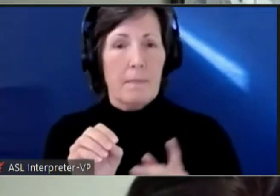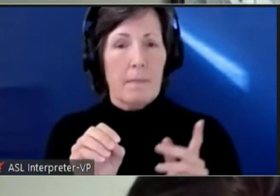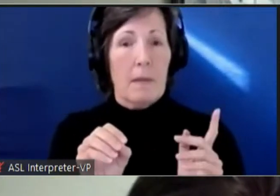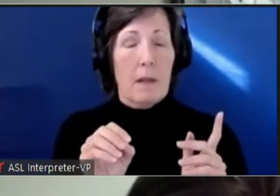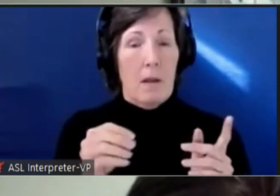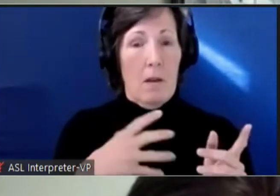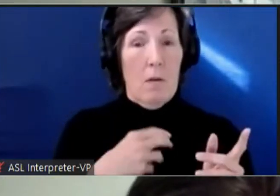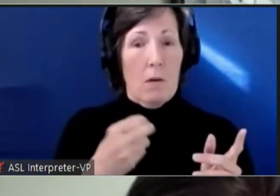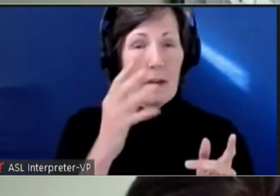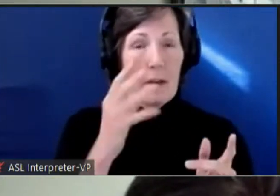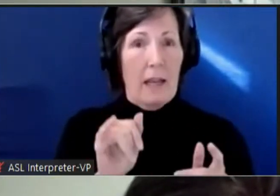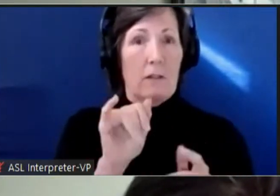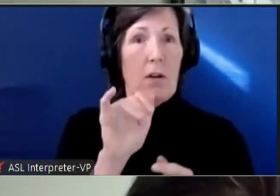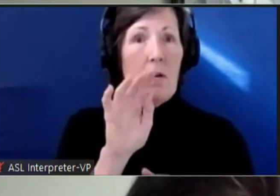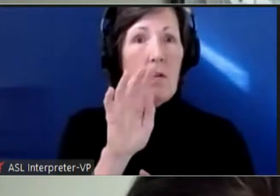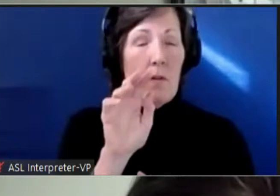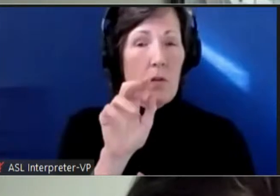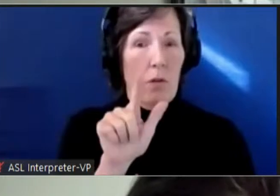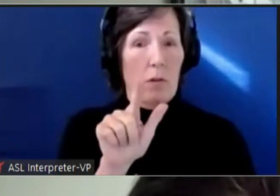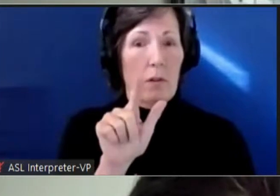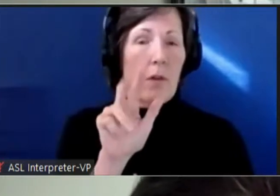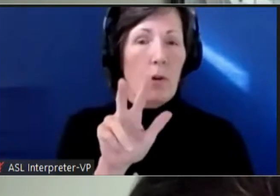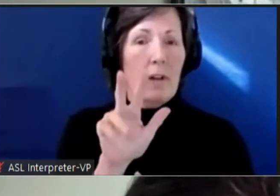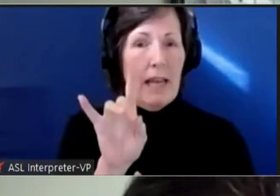Caucasian is 48.4%.